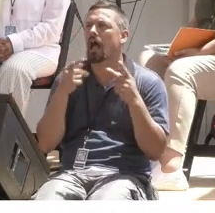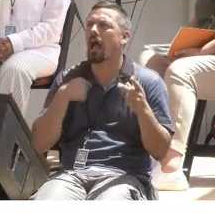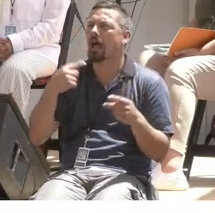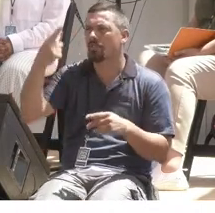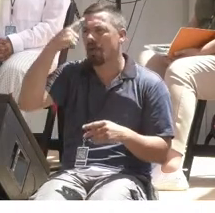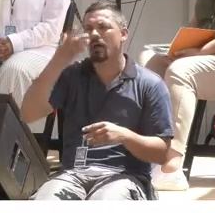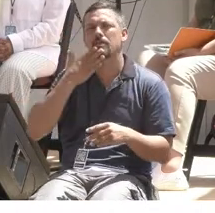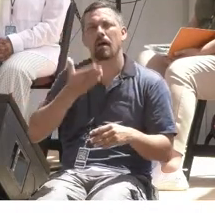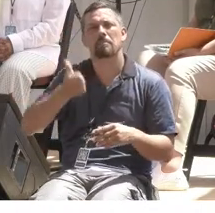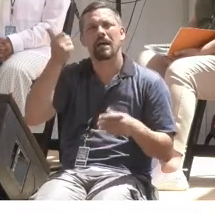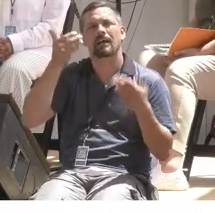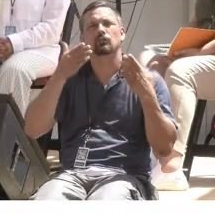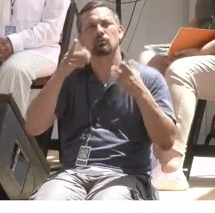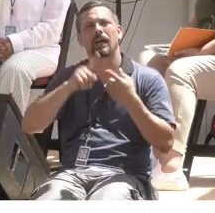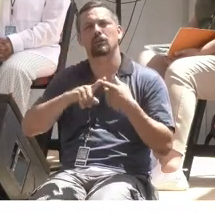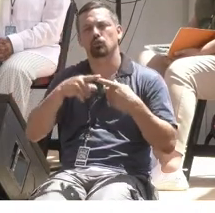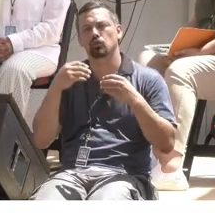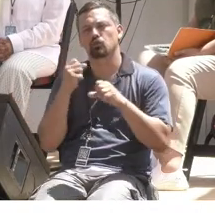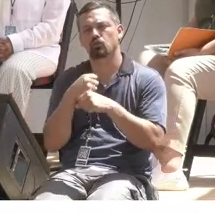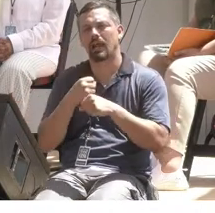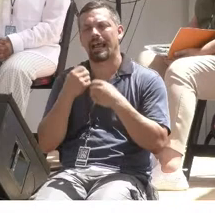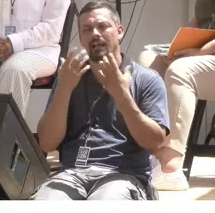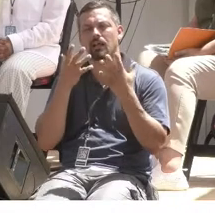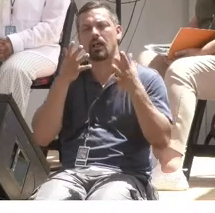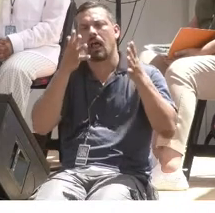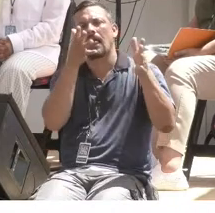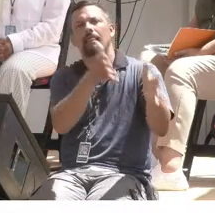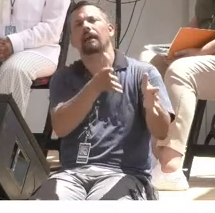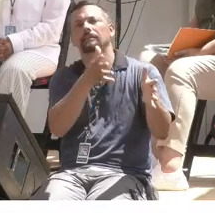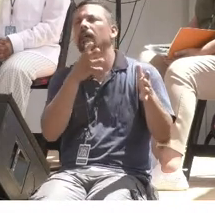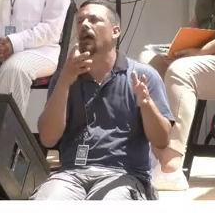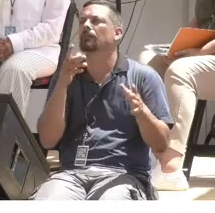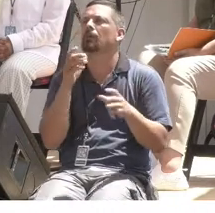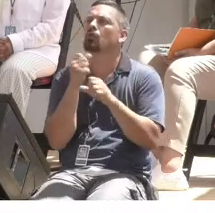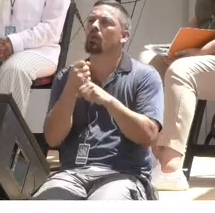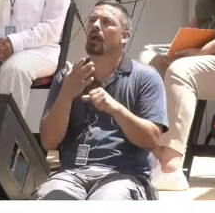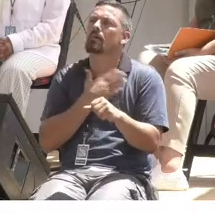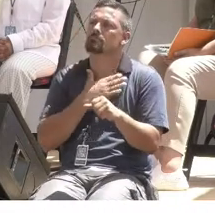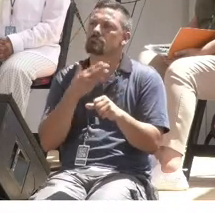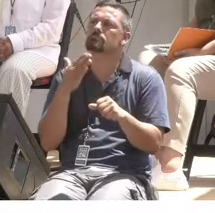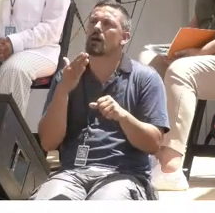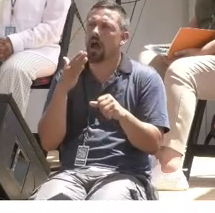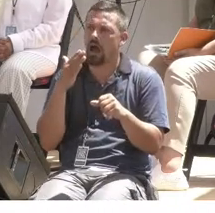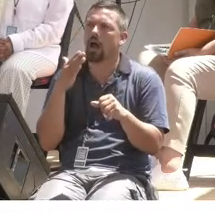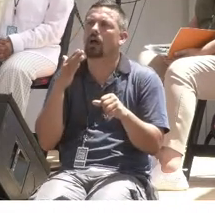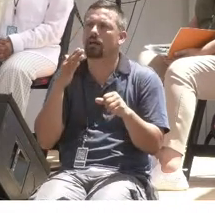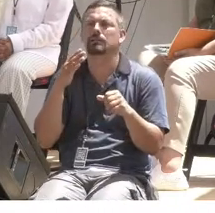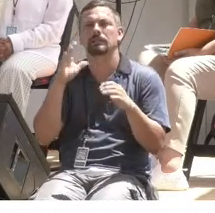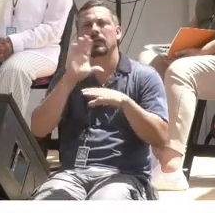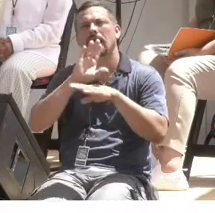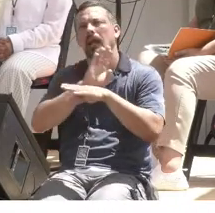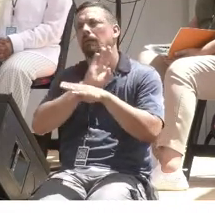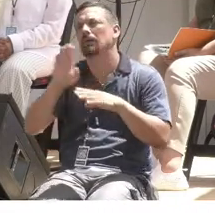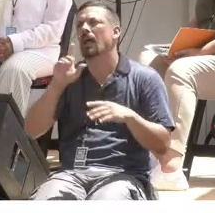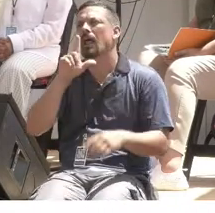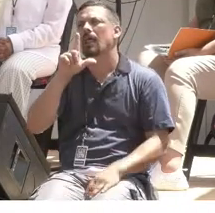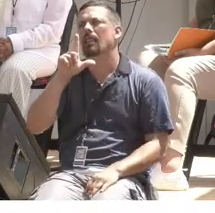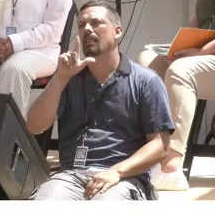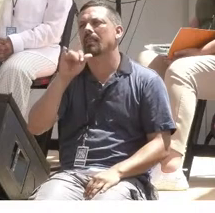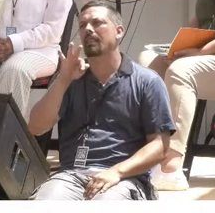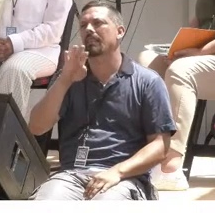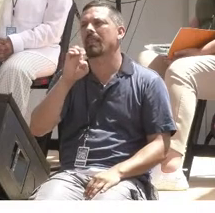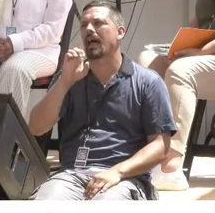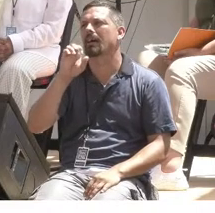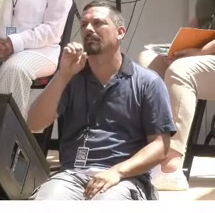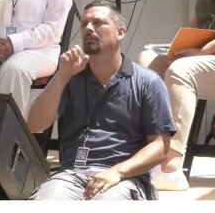way for me to create a legacy is actually to start my company. So I have a lifestyle brand here in Washington, D.C., and we're right now the largest